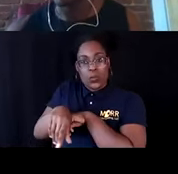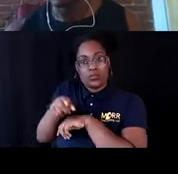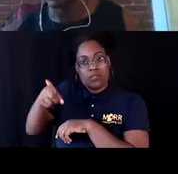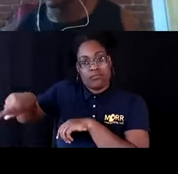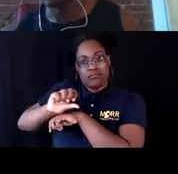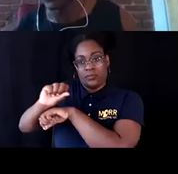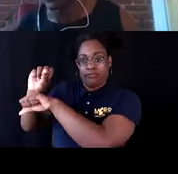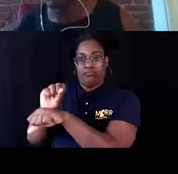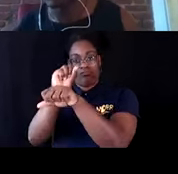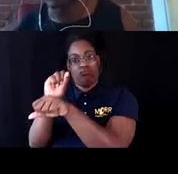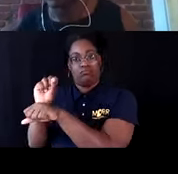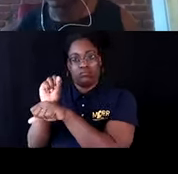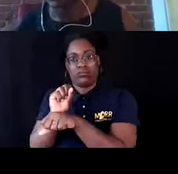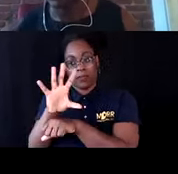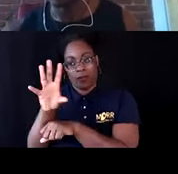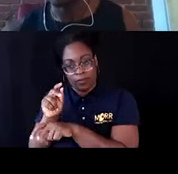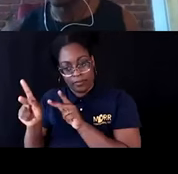here. We have